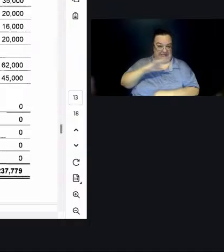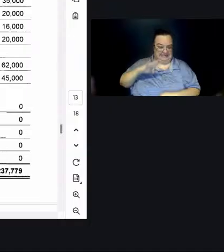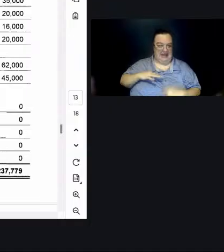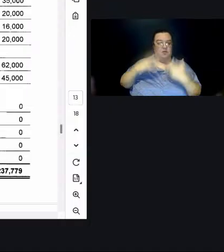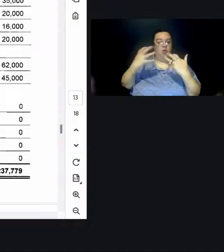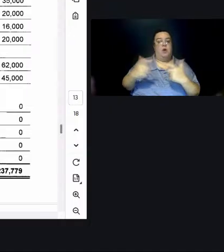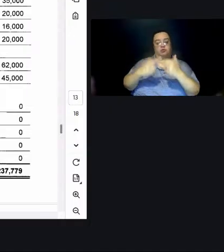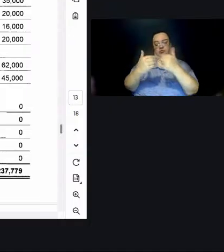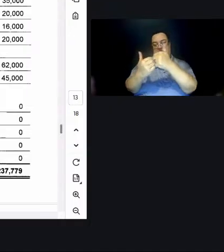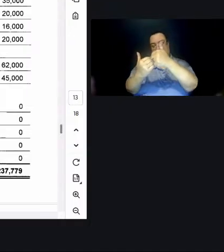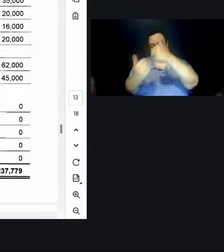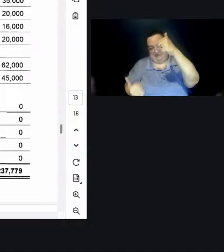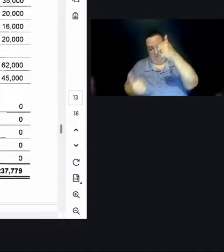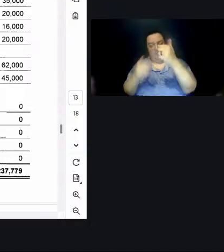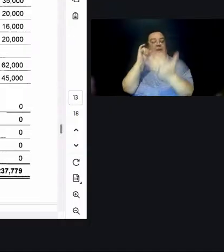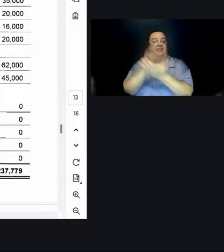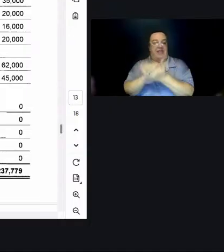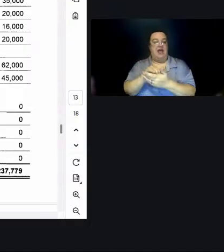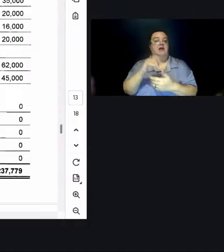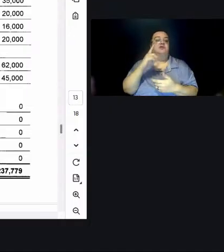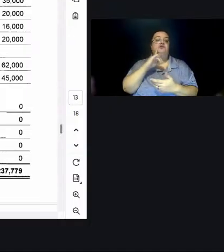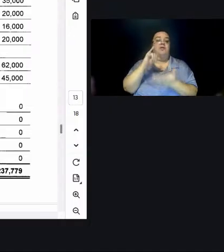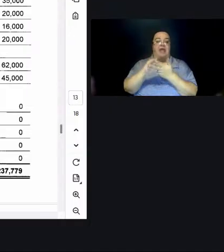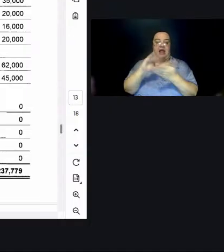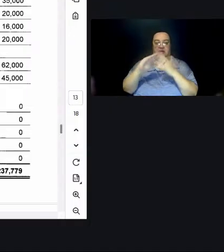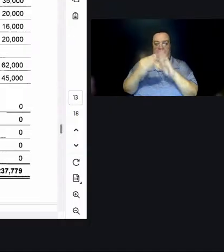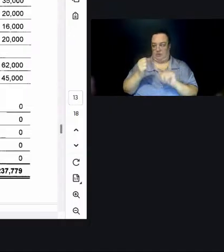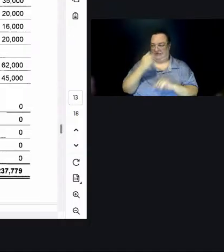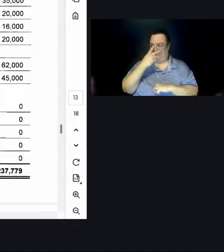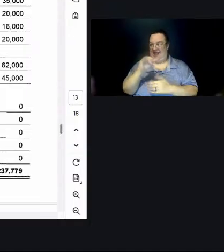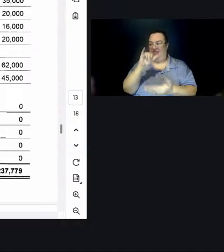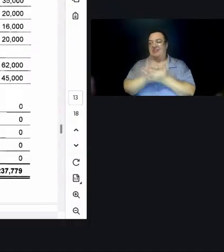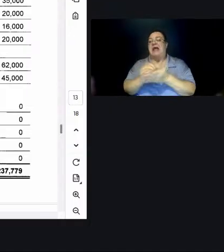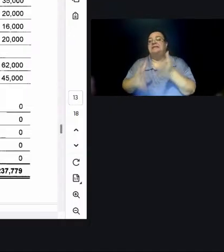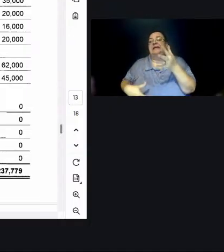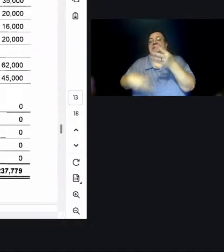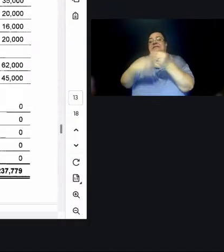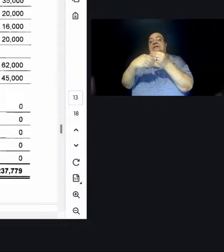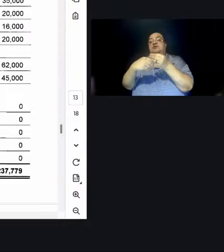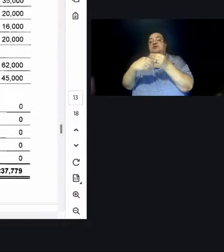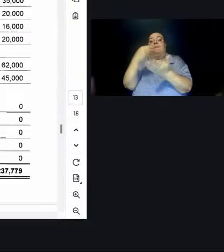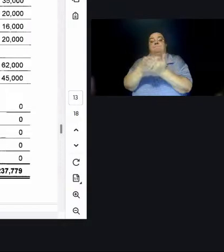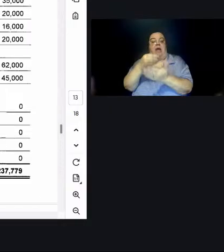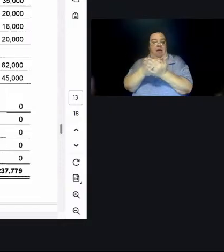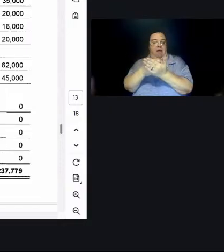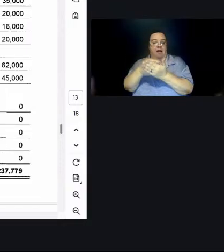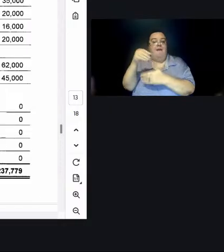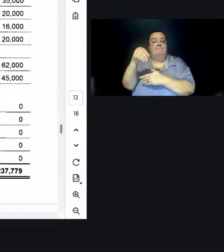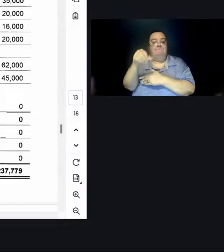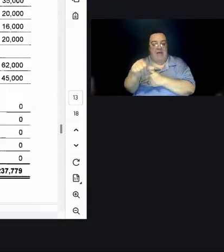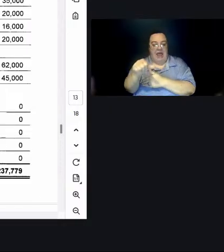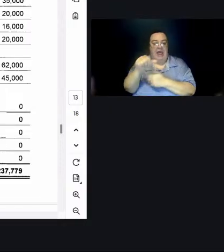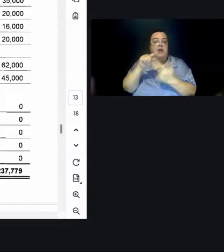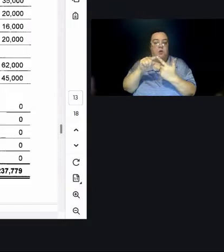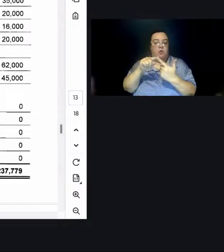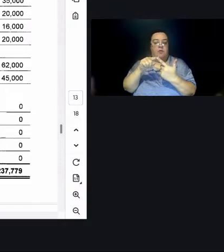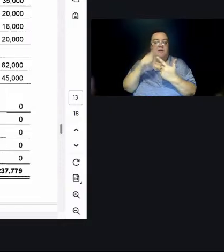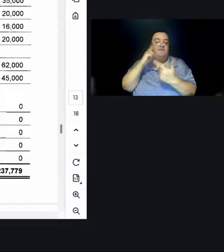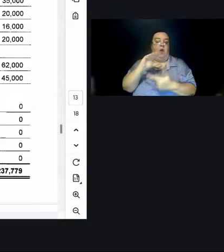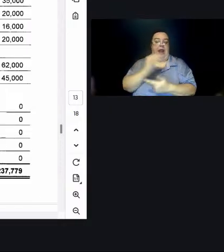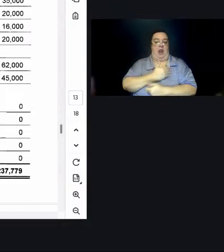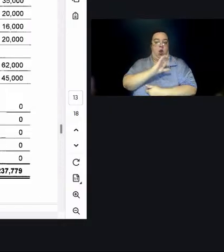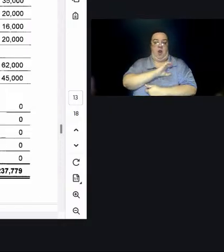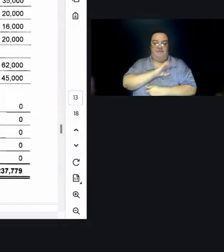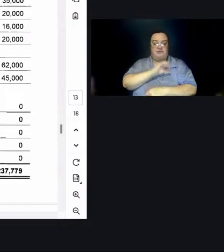and segregate that so that the community could see that's the additional salaries or additional monies that are paid to compensate our officers for the